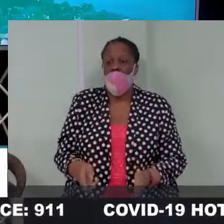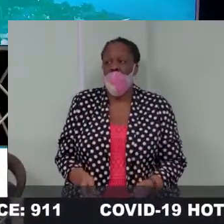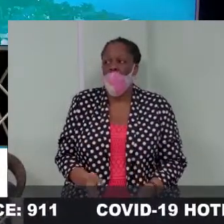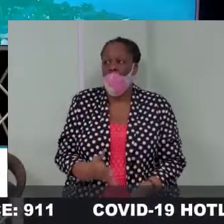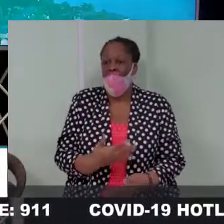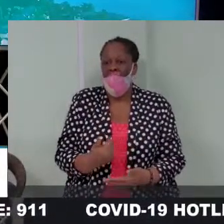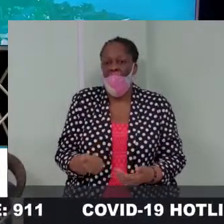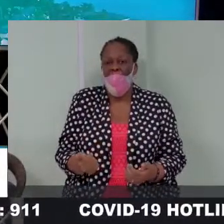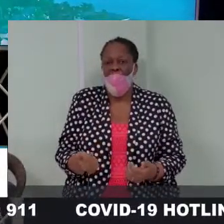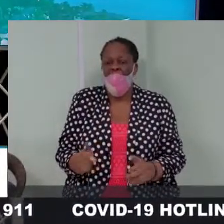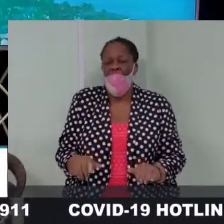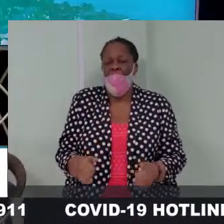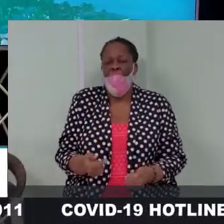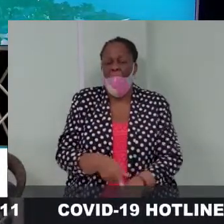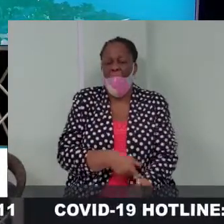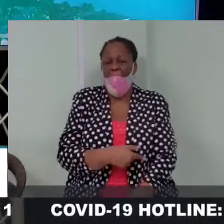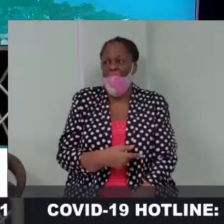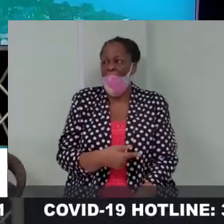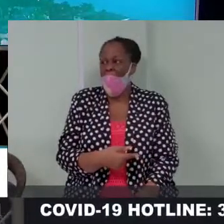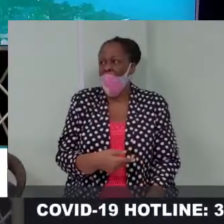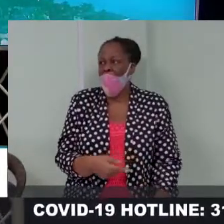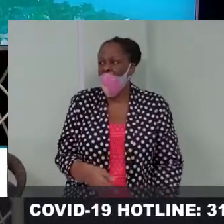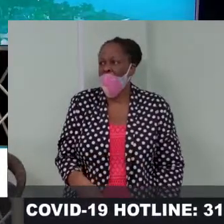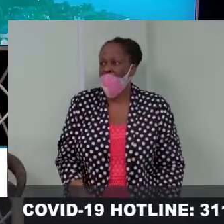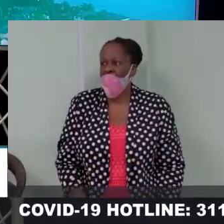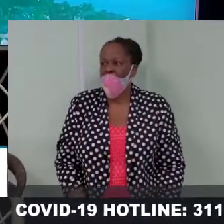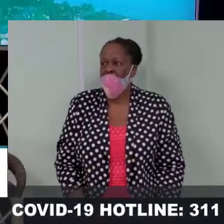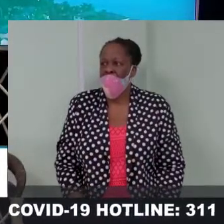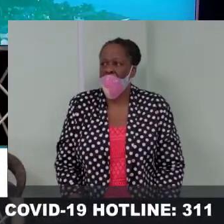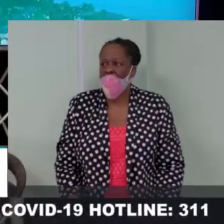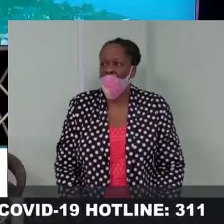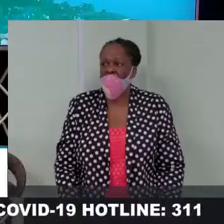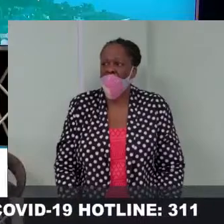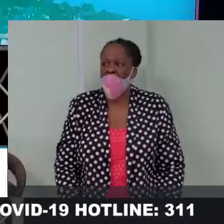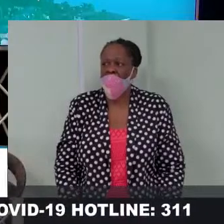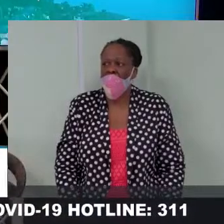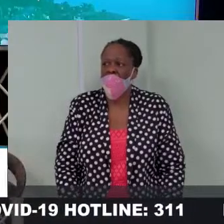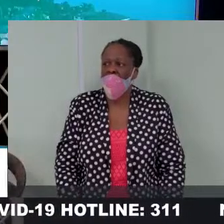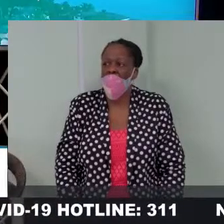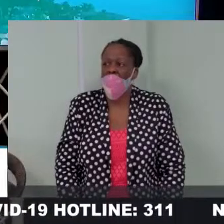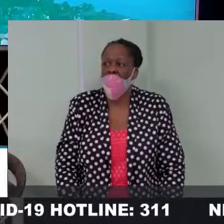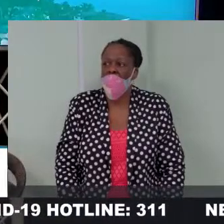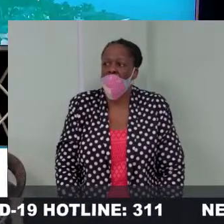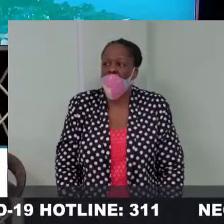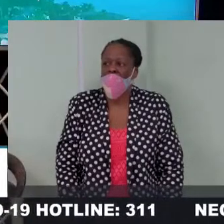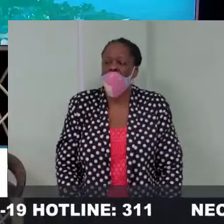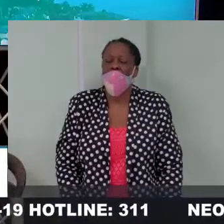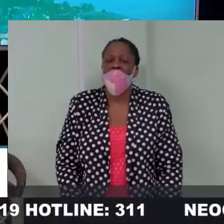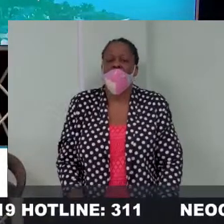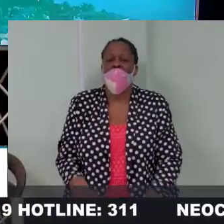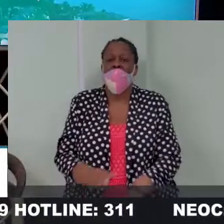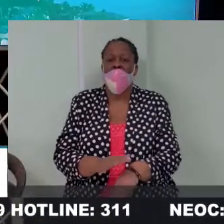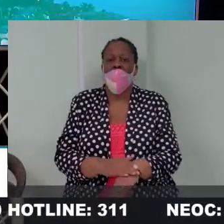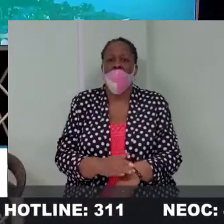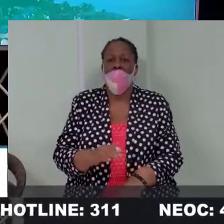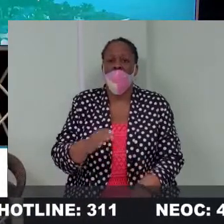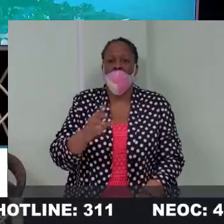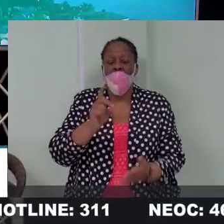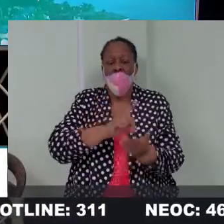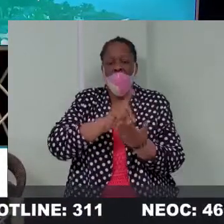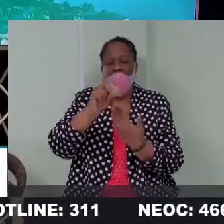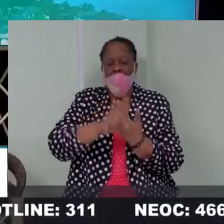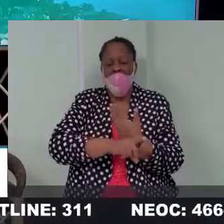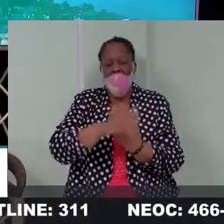All right, so I'm assuming it's regarding the ship, the Rhapsody of the Seas. And so on December 14th, on the morning of